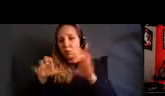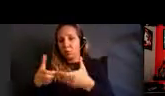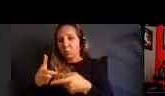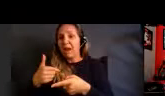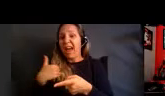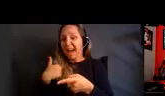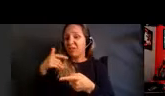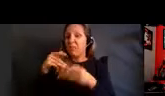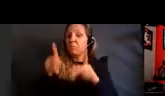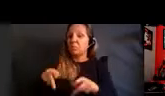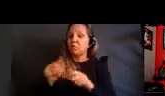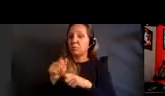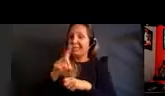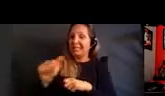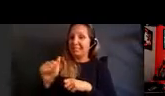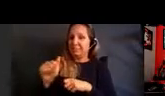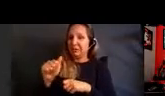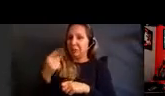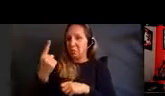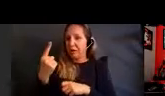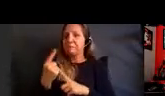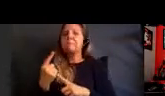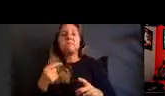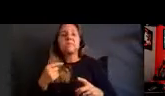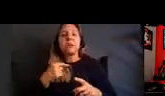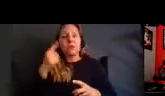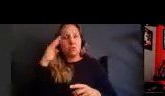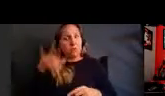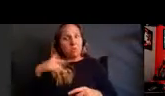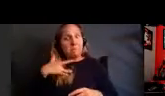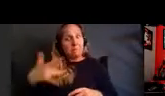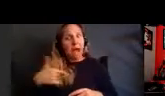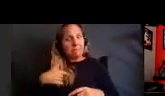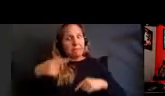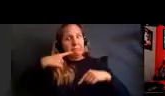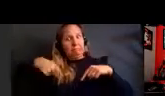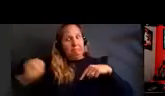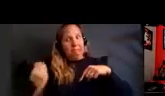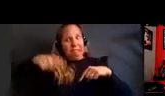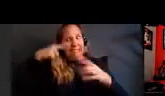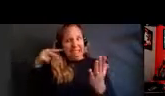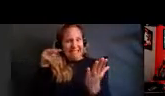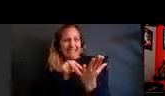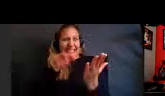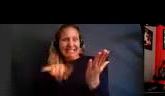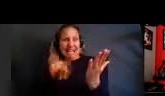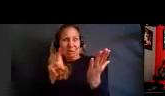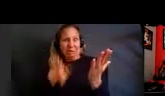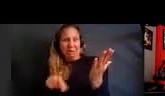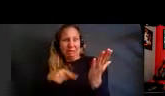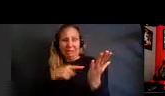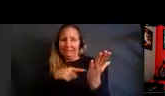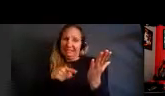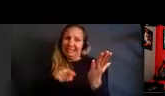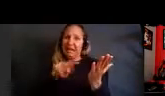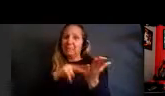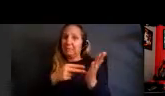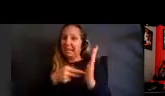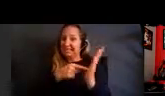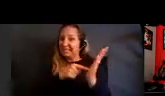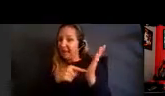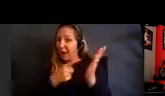there. Now, normally I would be super nervous about a question like that. As I said, typically speaking, people with